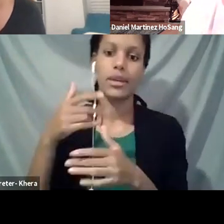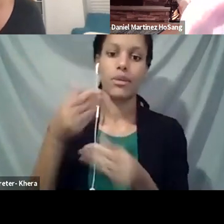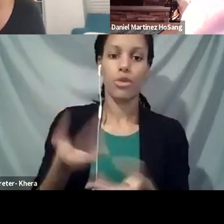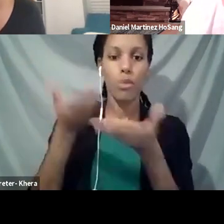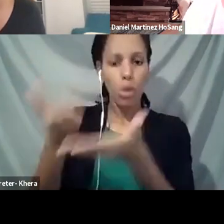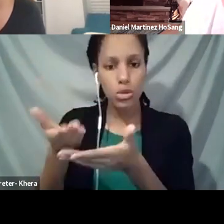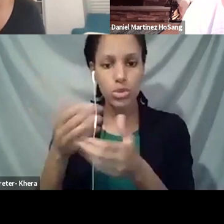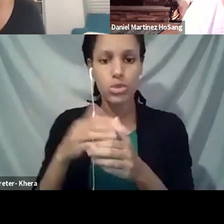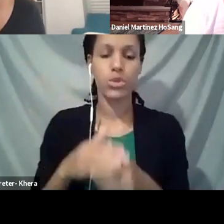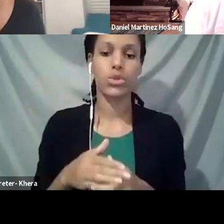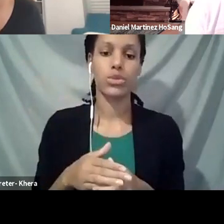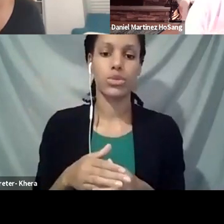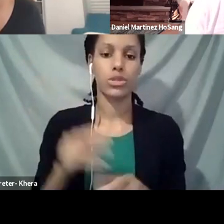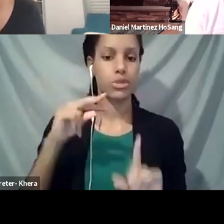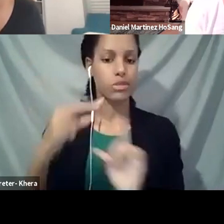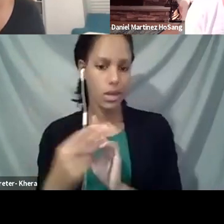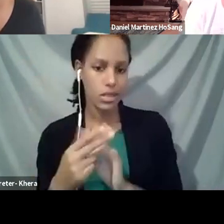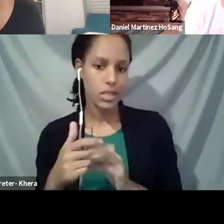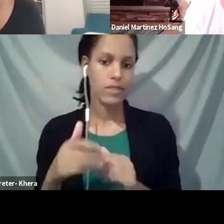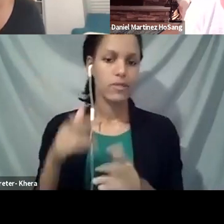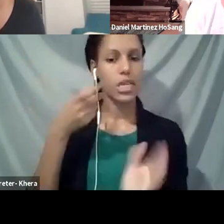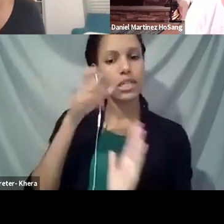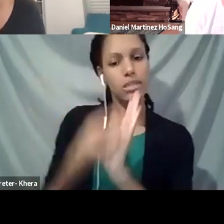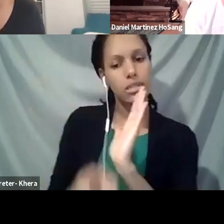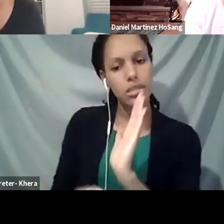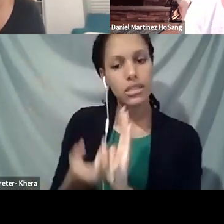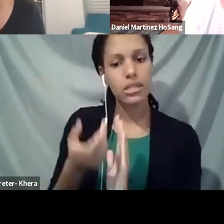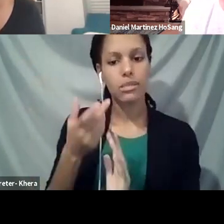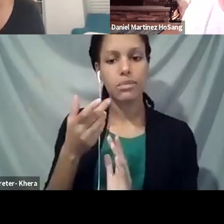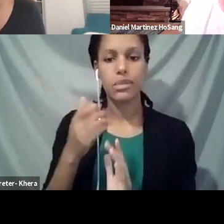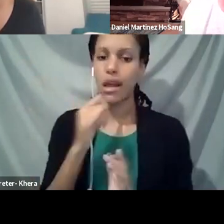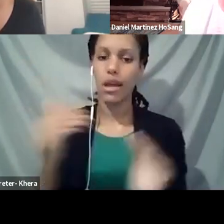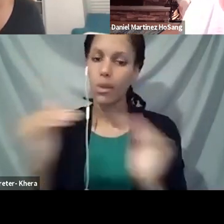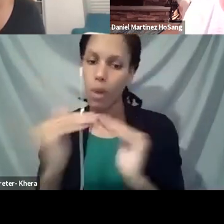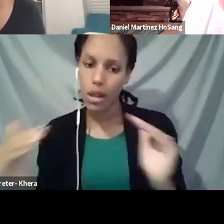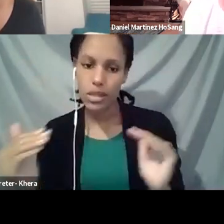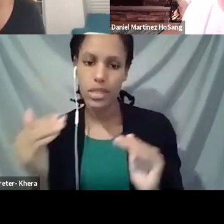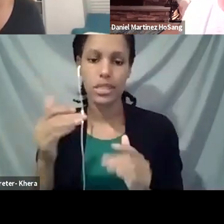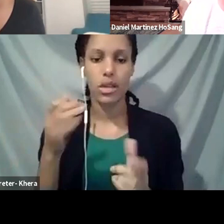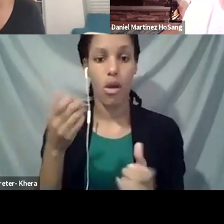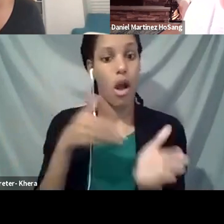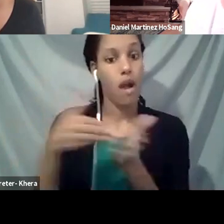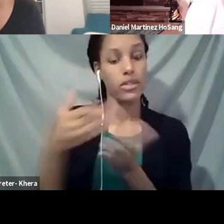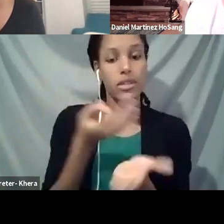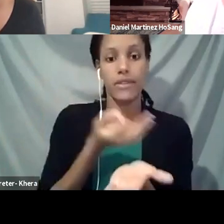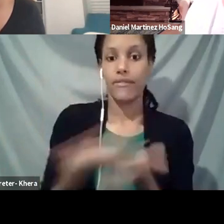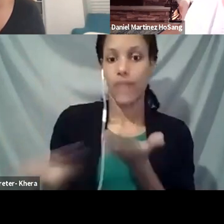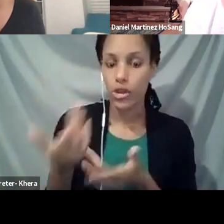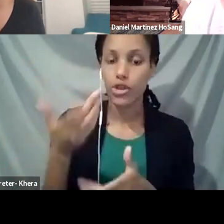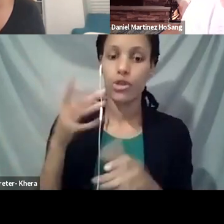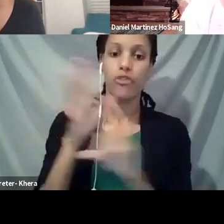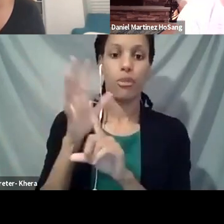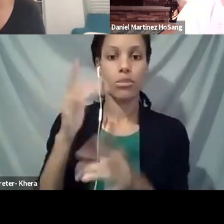clearly deep-seated levels of inequality and often failure in the public schools, and the kind of debate over focusing on a small number of